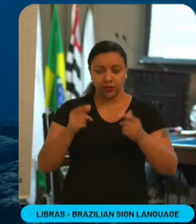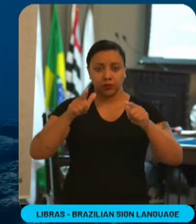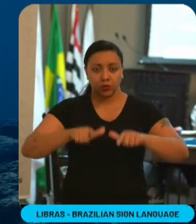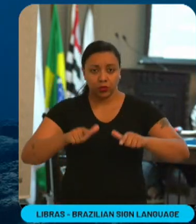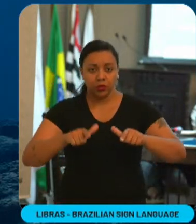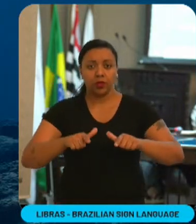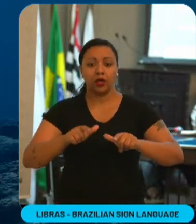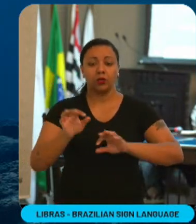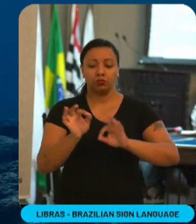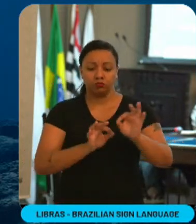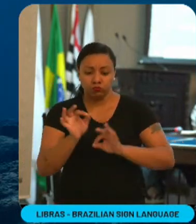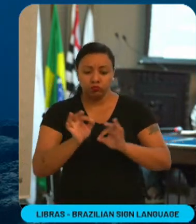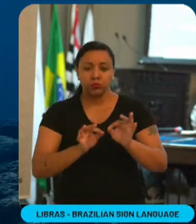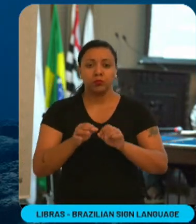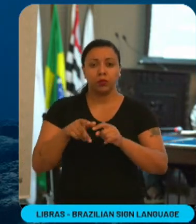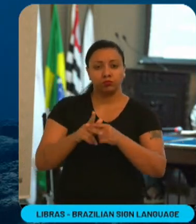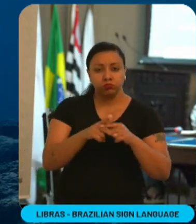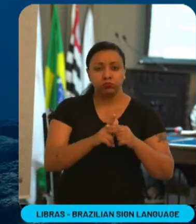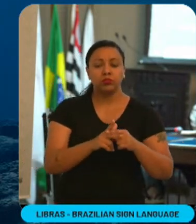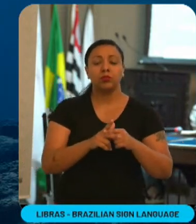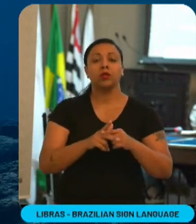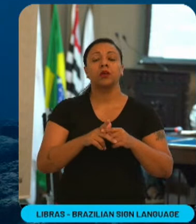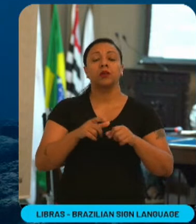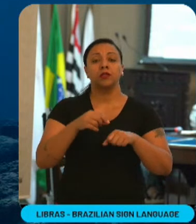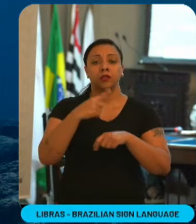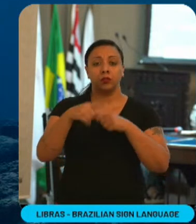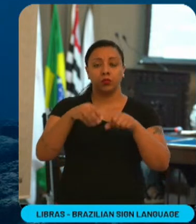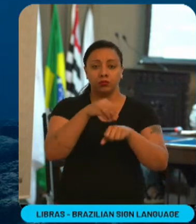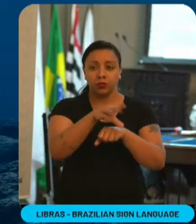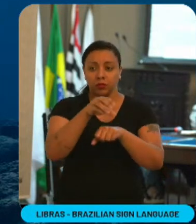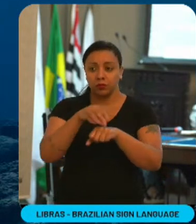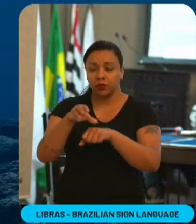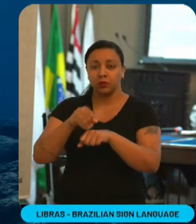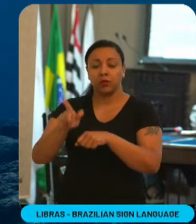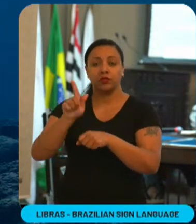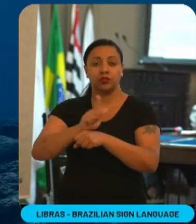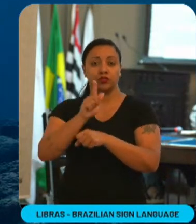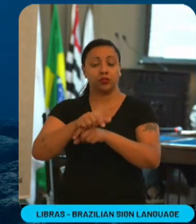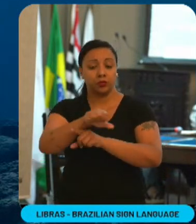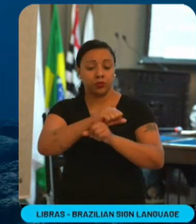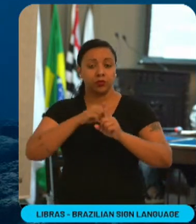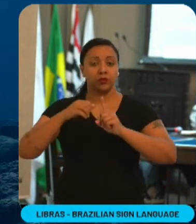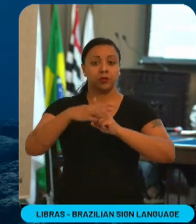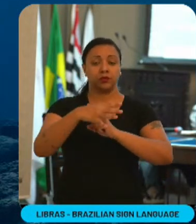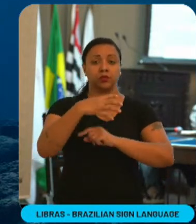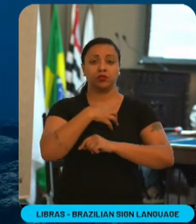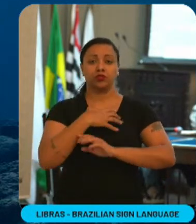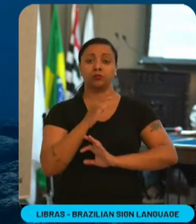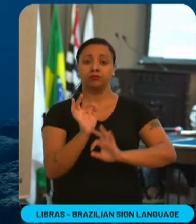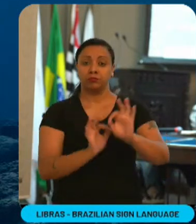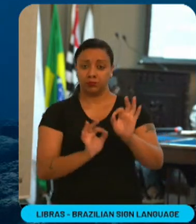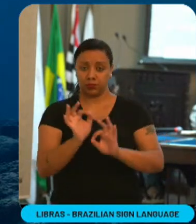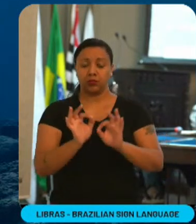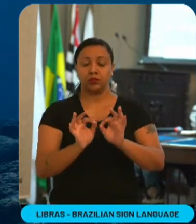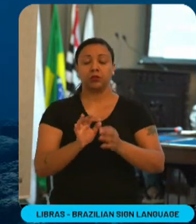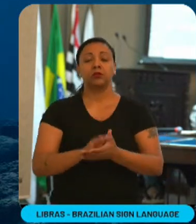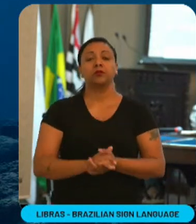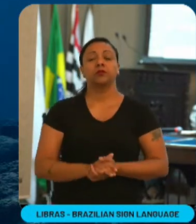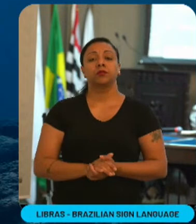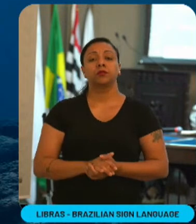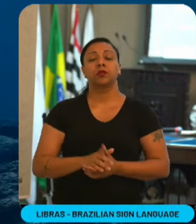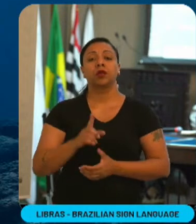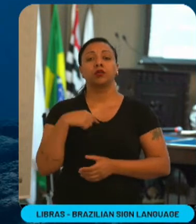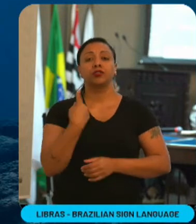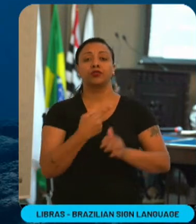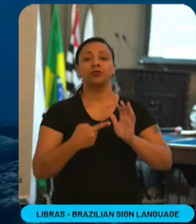to local scale, and we do a precision, and we convey this information for the city